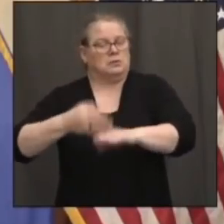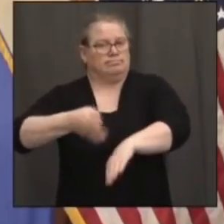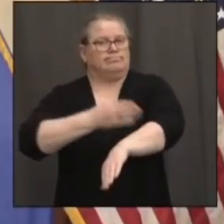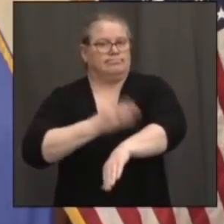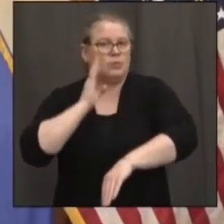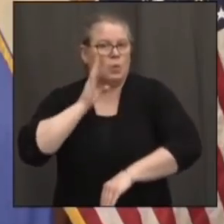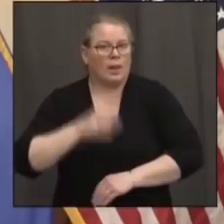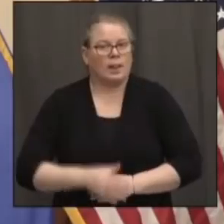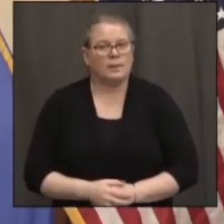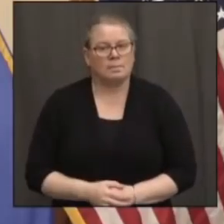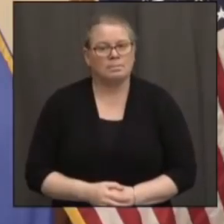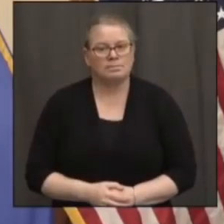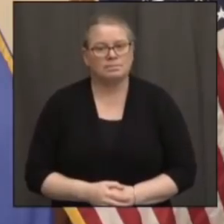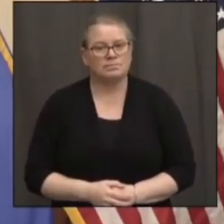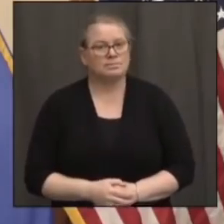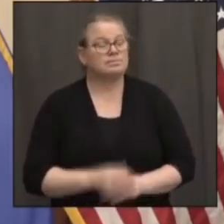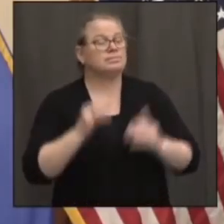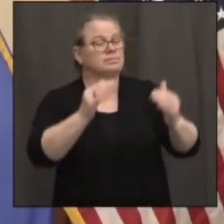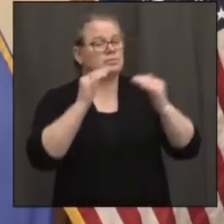The Waterbury Republican American.